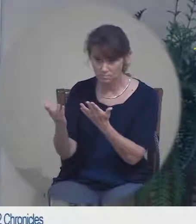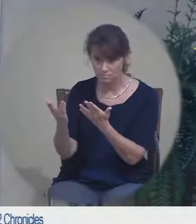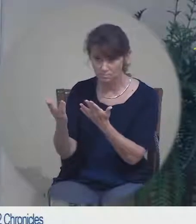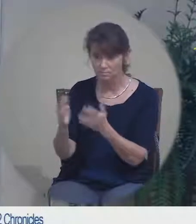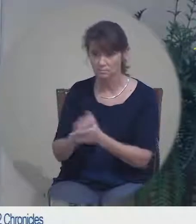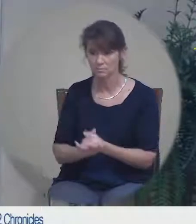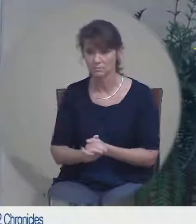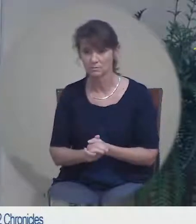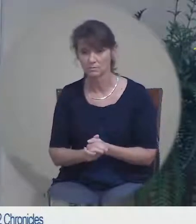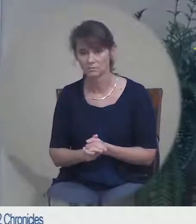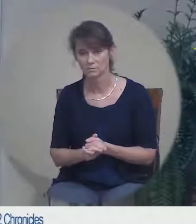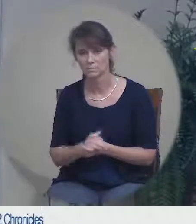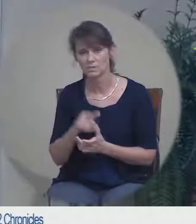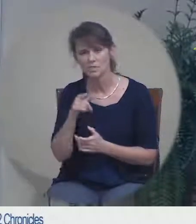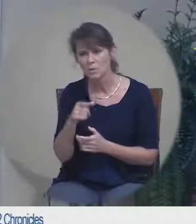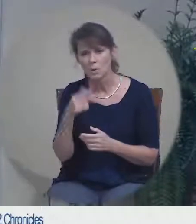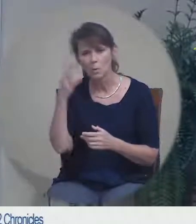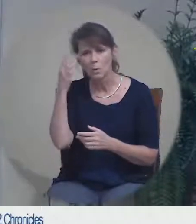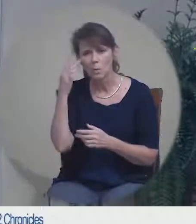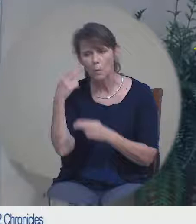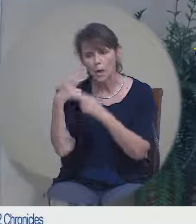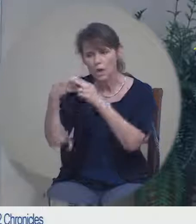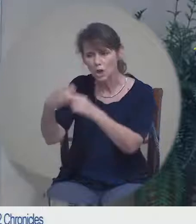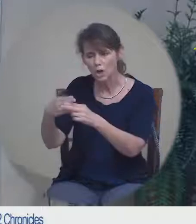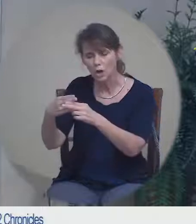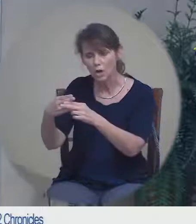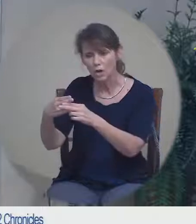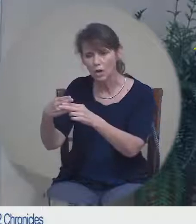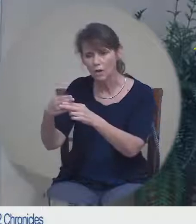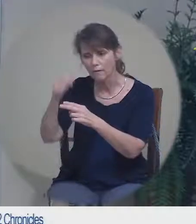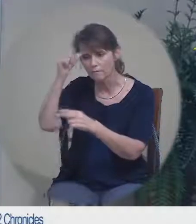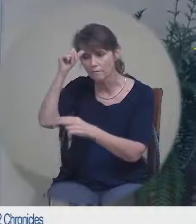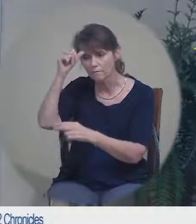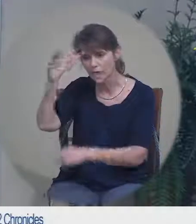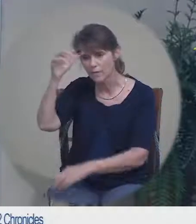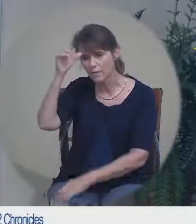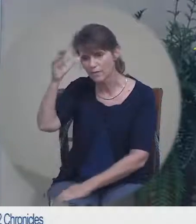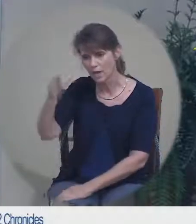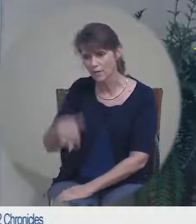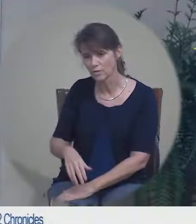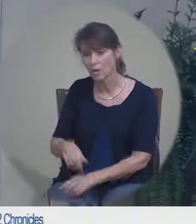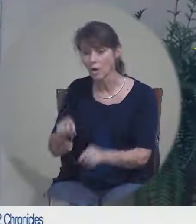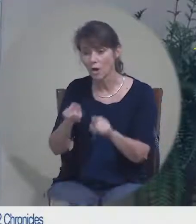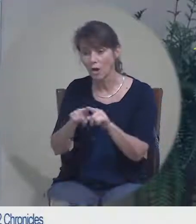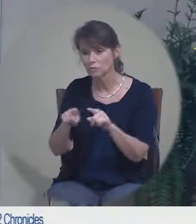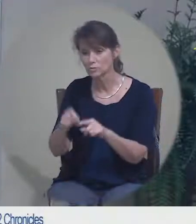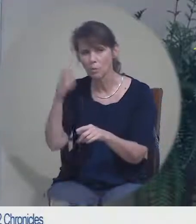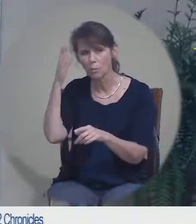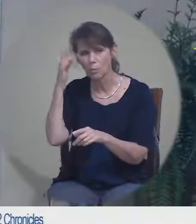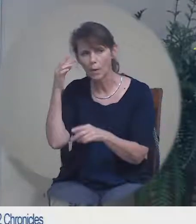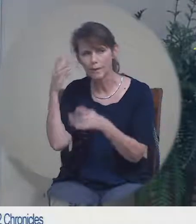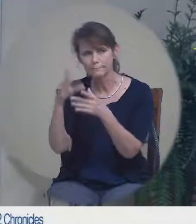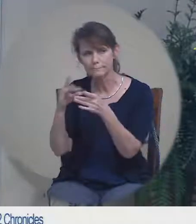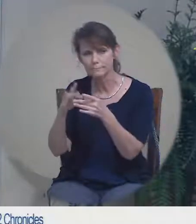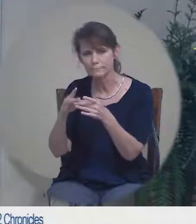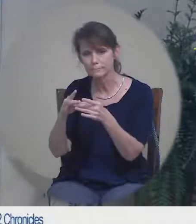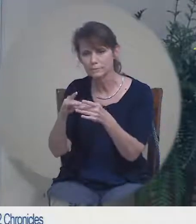he mean by calling Elisha, do you think, the horses and chariots of